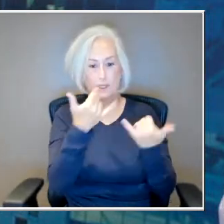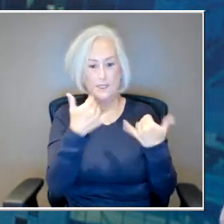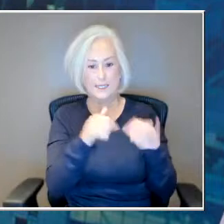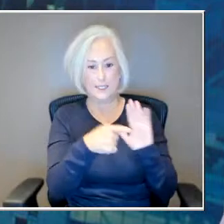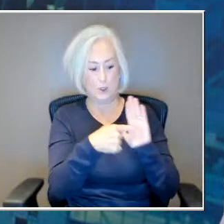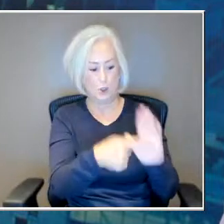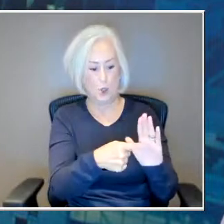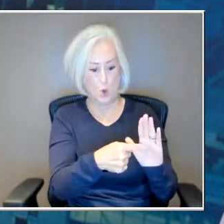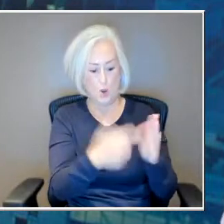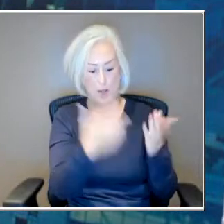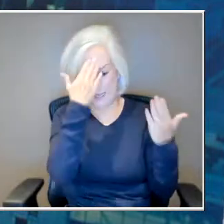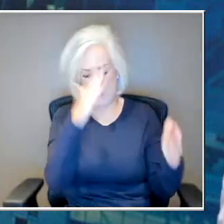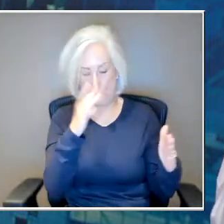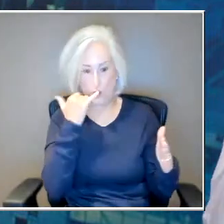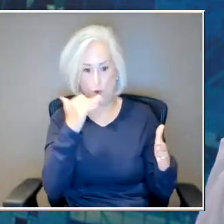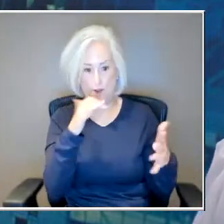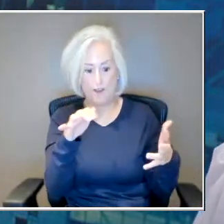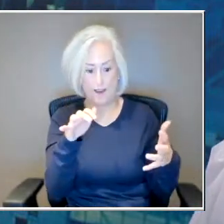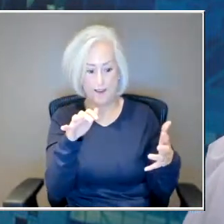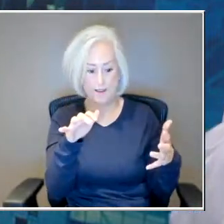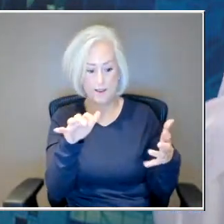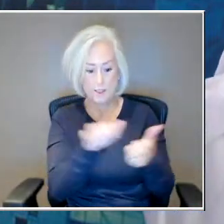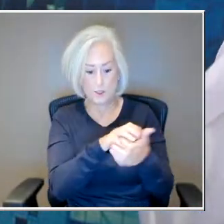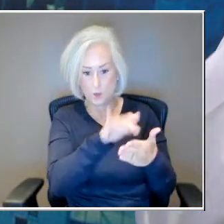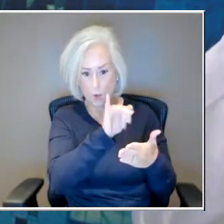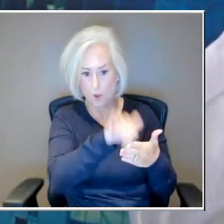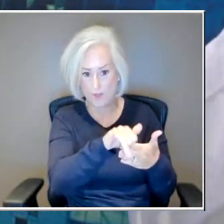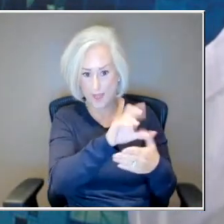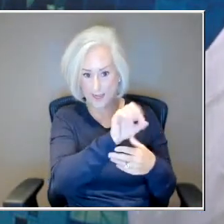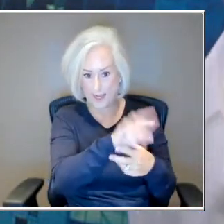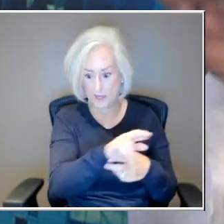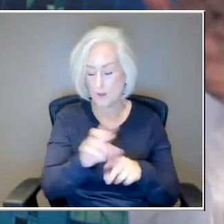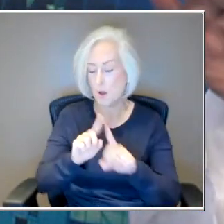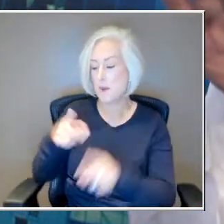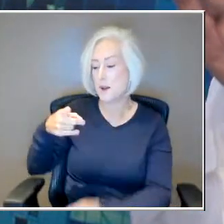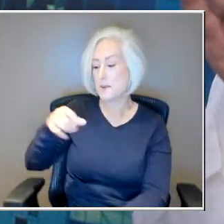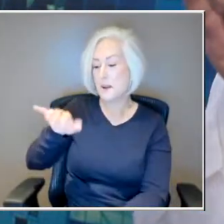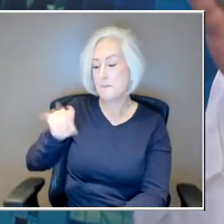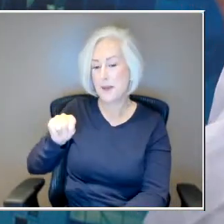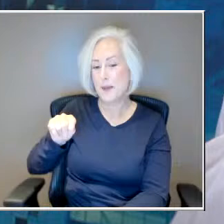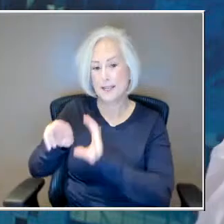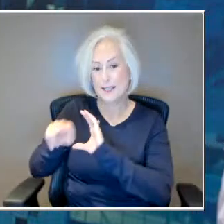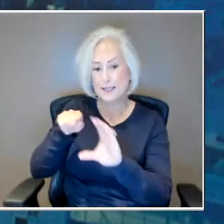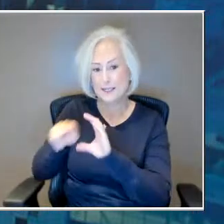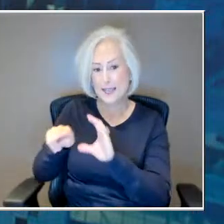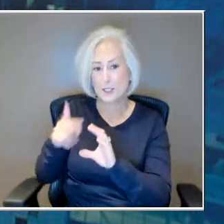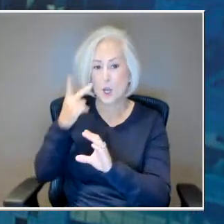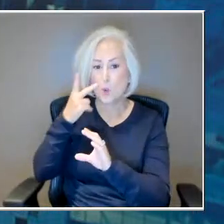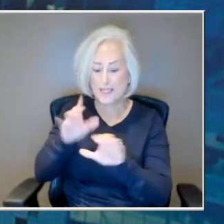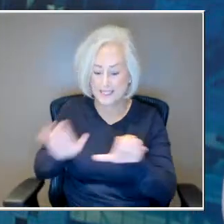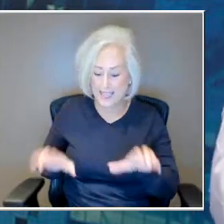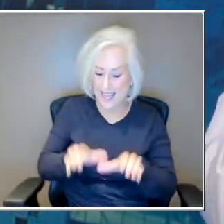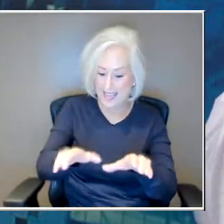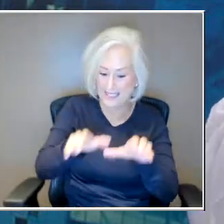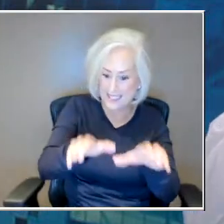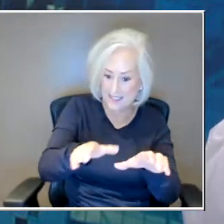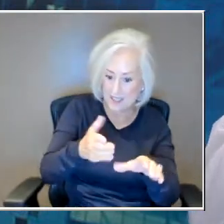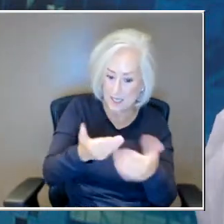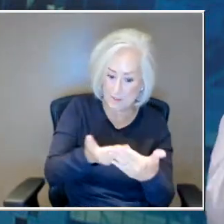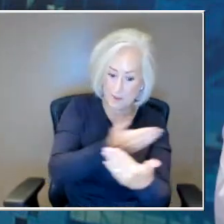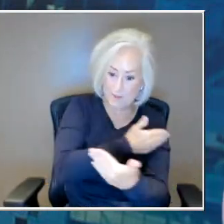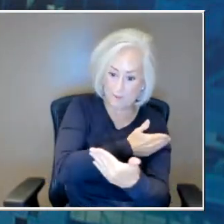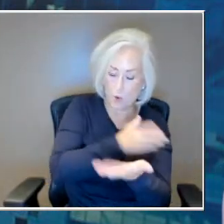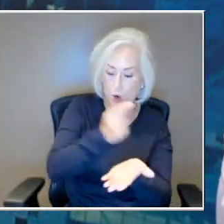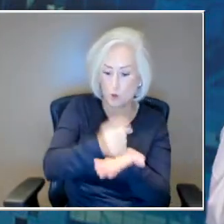know if I got rid of it or not. But when I do the PET scan, there is an activity before the treatment and activity after the treatment. So when I see